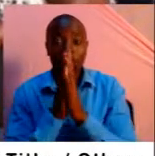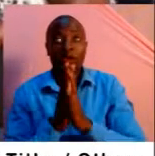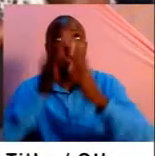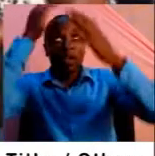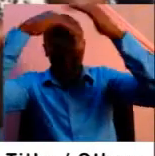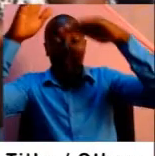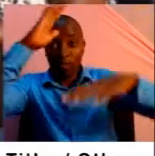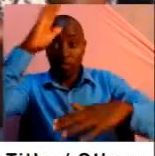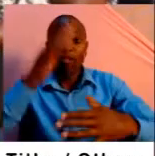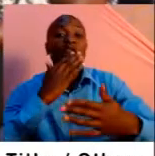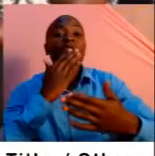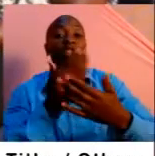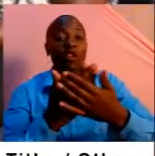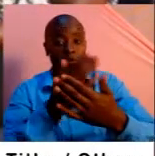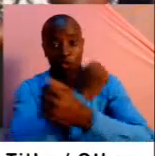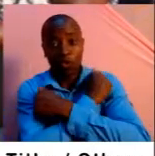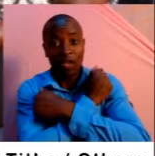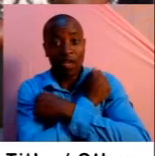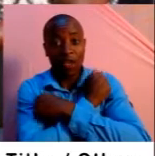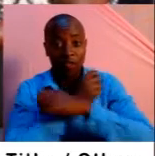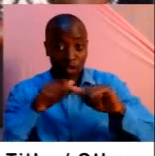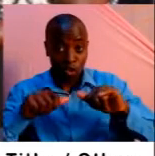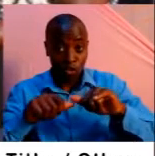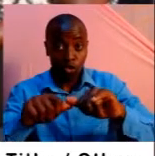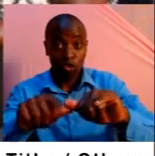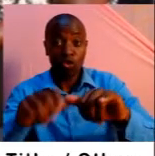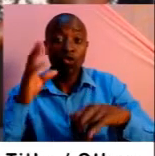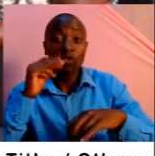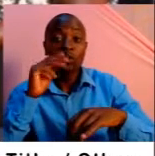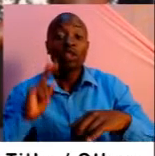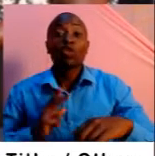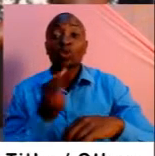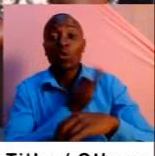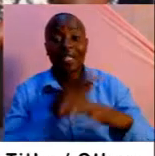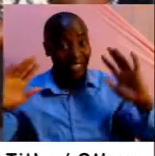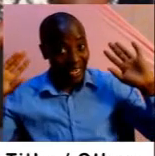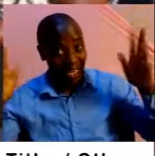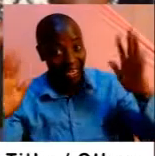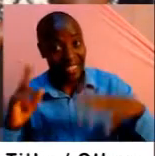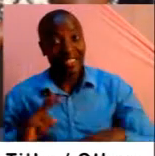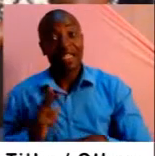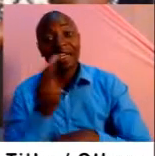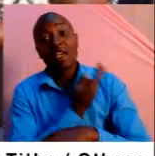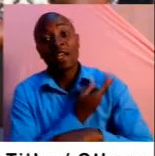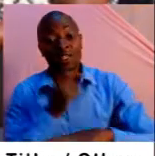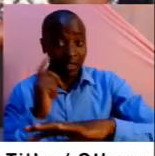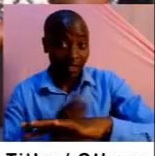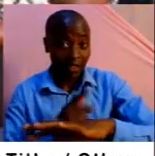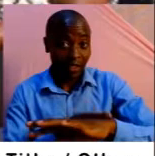we thank you for your loving kindness, that you continue speaking to us and encouraging us, that even when things are